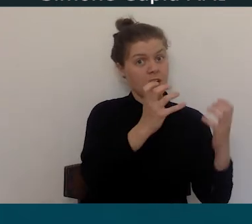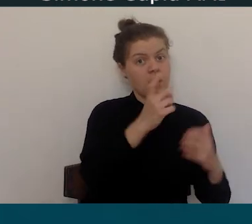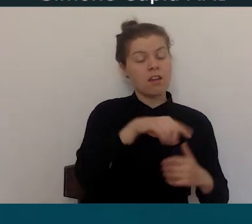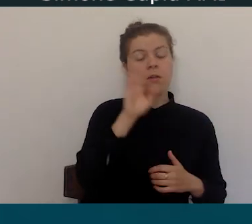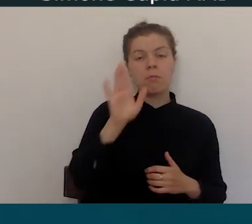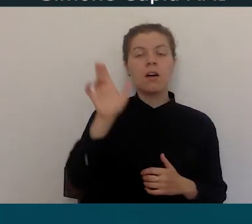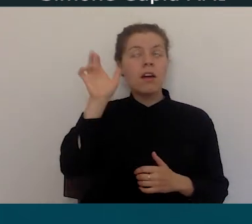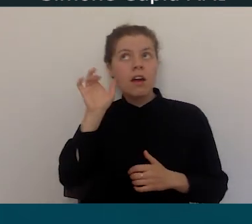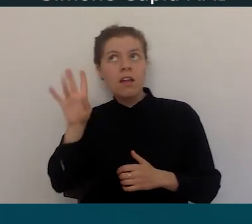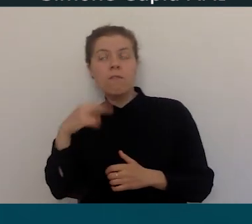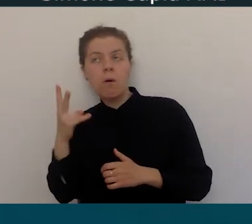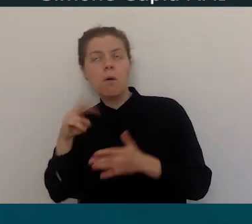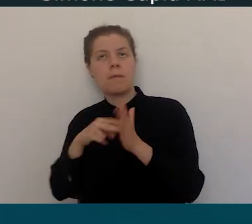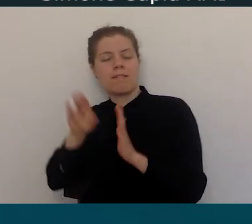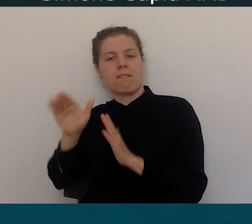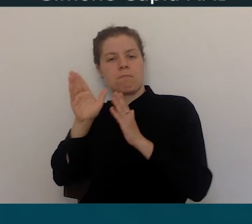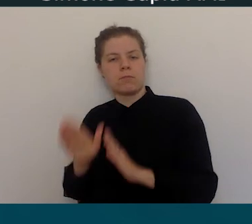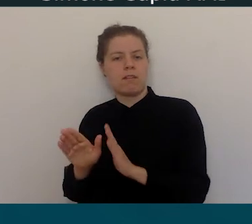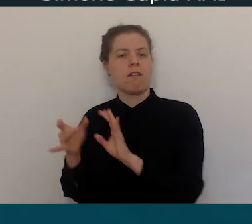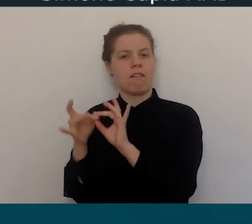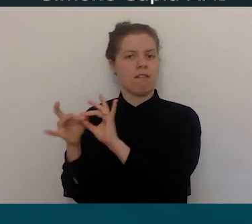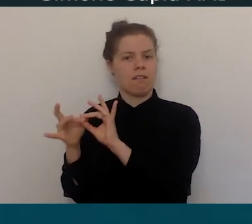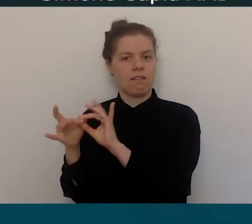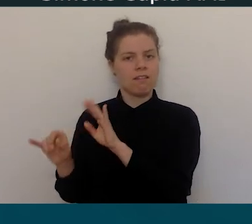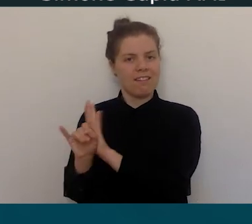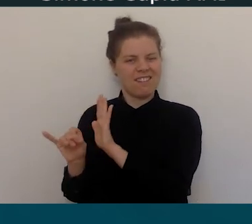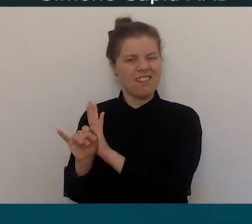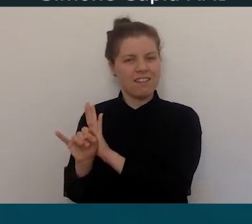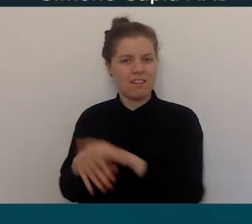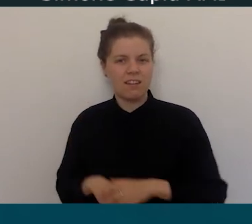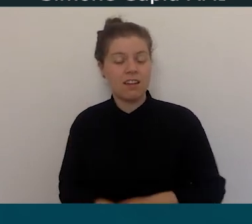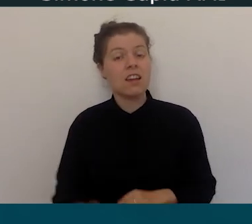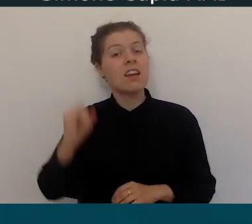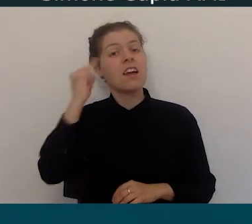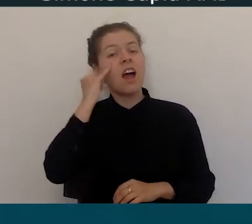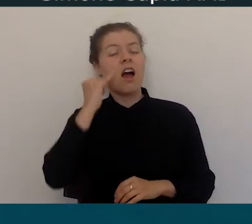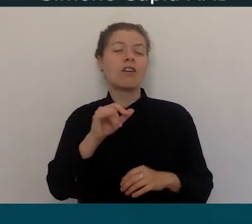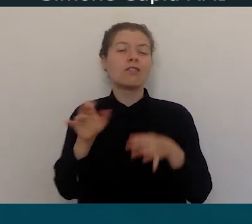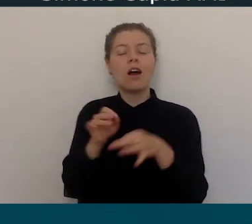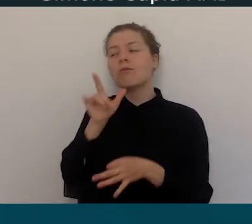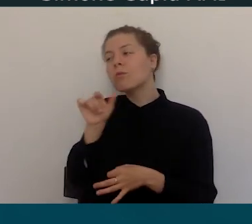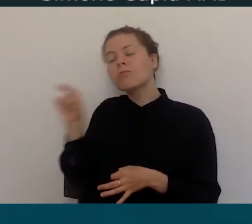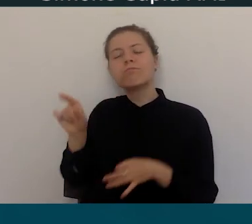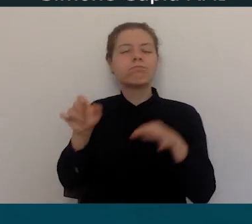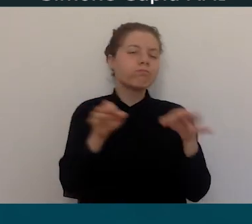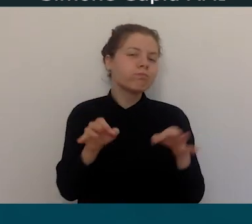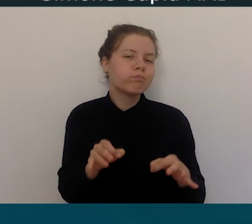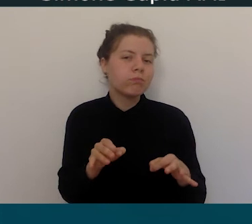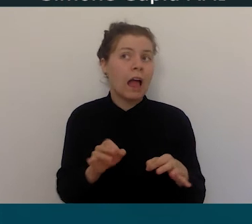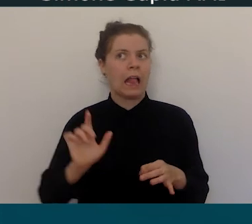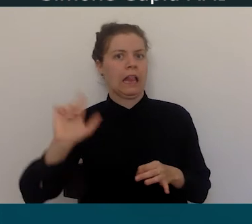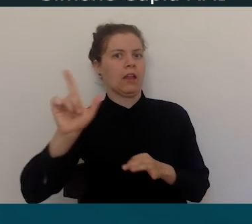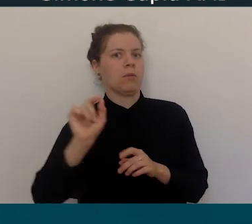my ID with my voice pattern. So to introduce me 20 minutes before I'm actually going to speak on air does